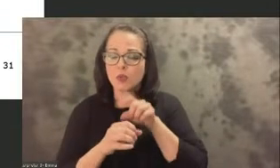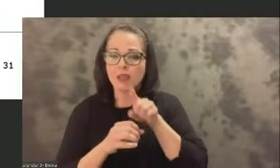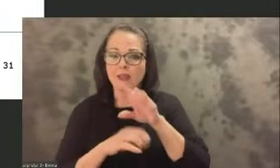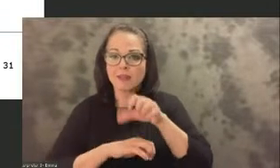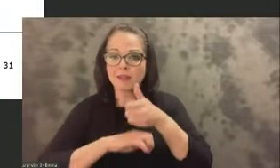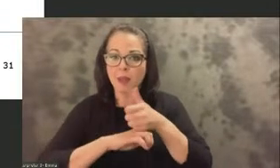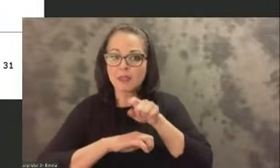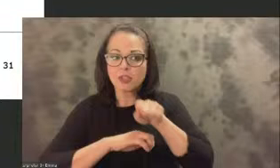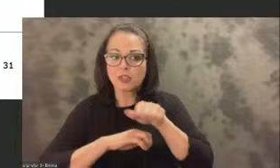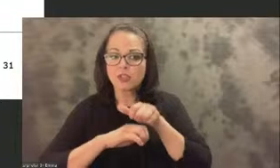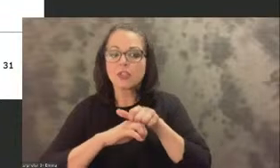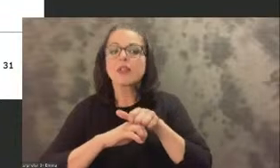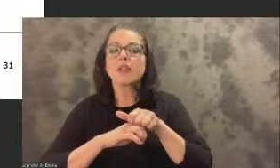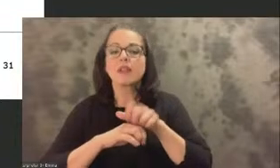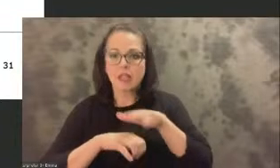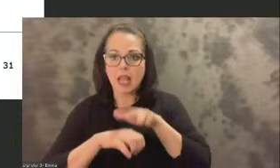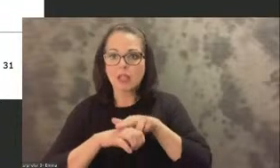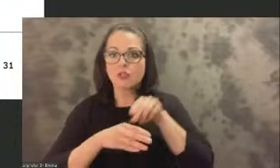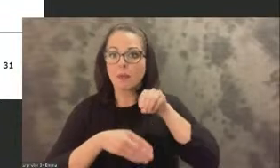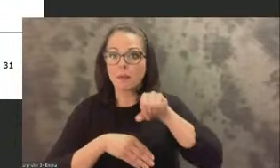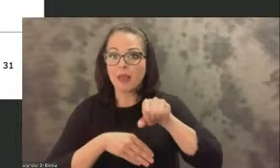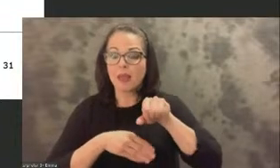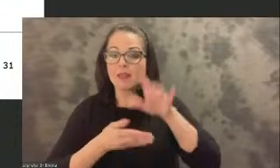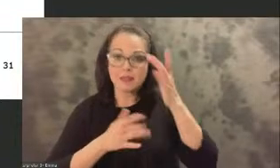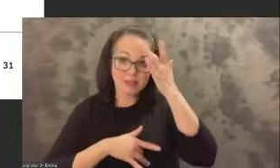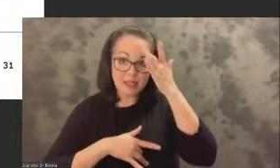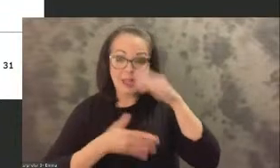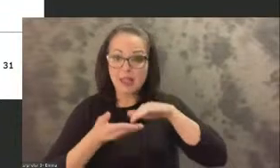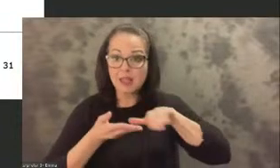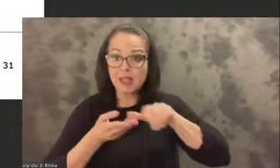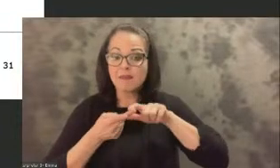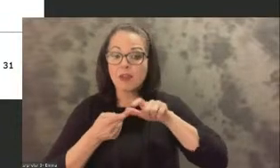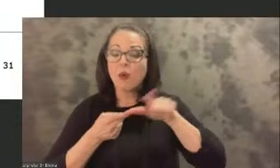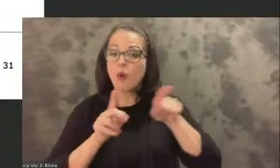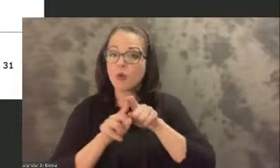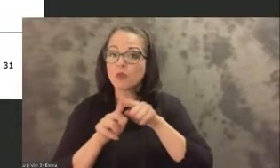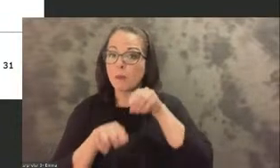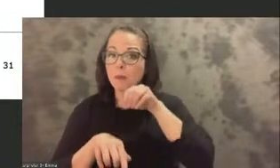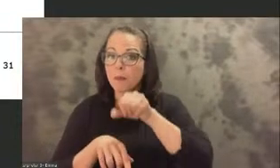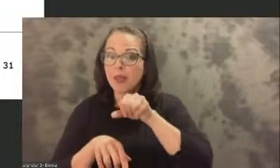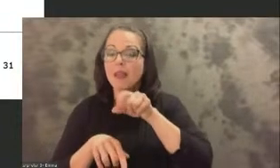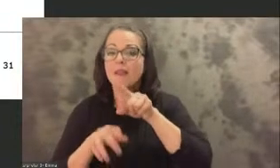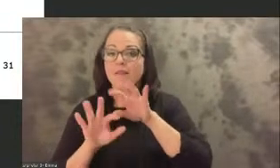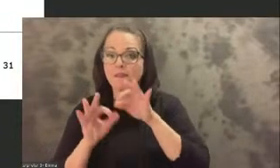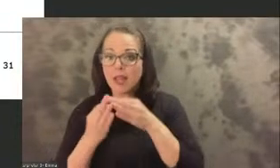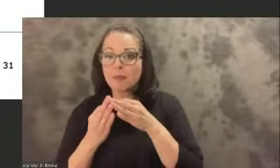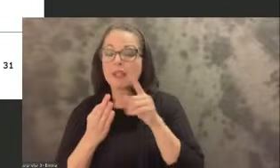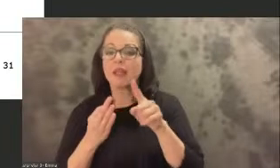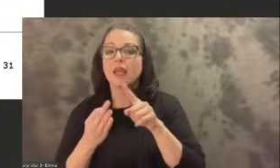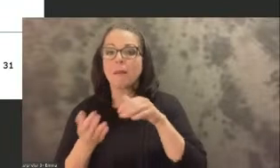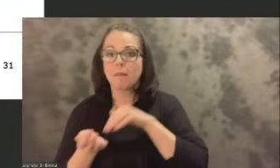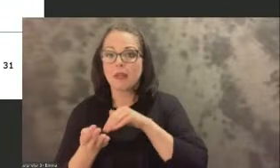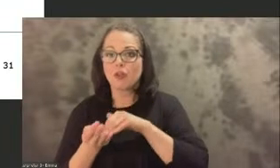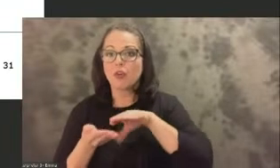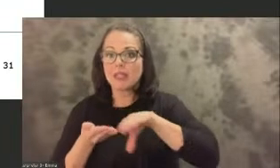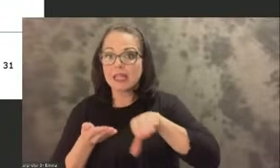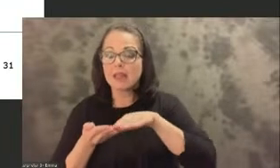a national paid sick leave, as well as paid family and medical leave standards, making